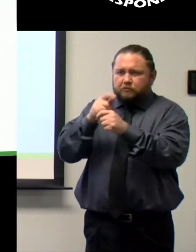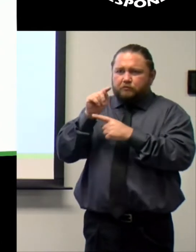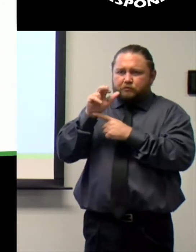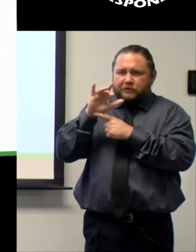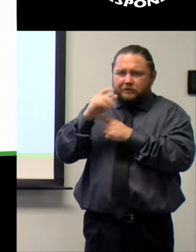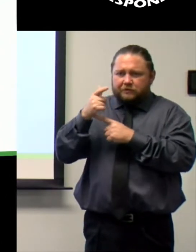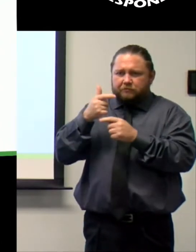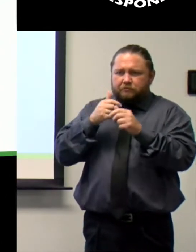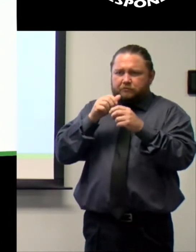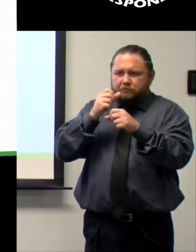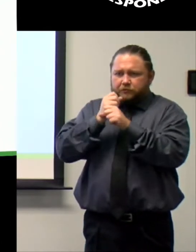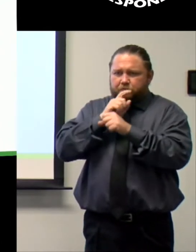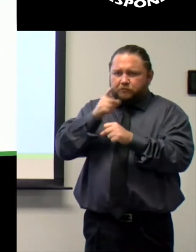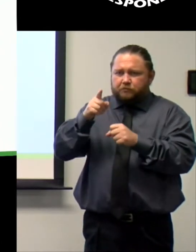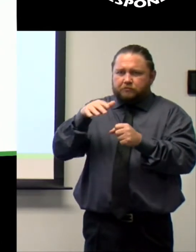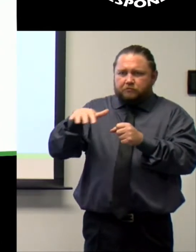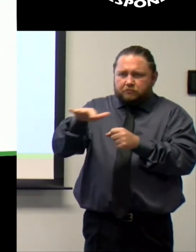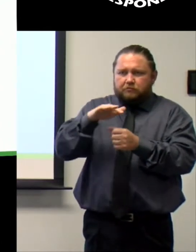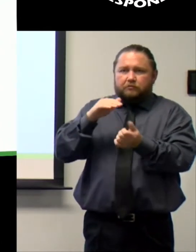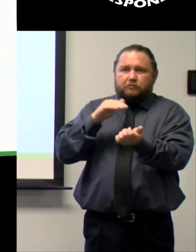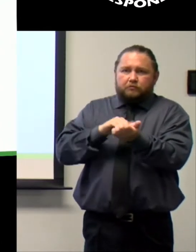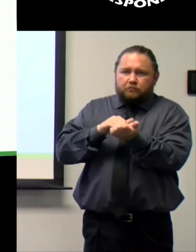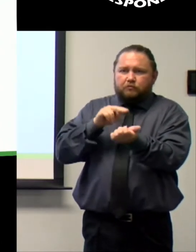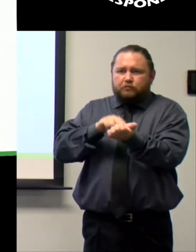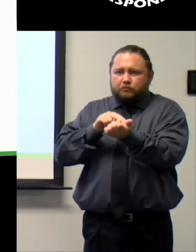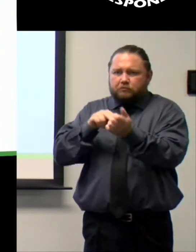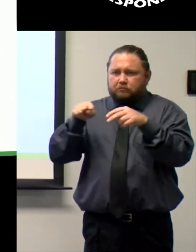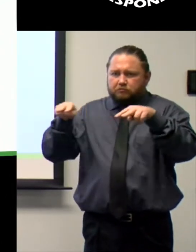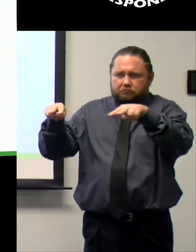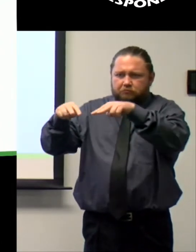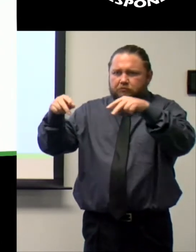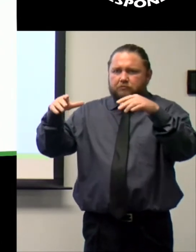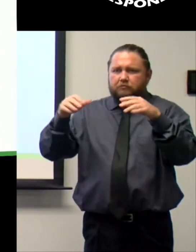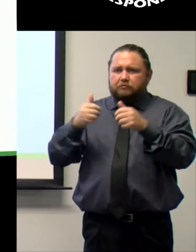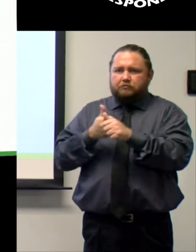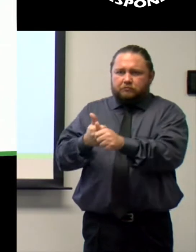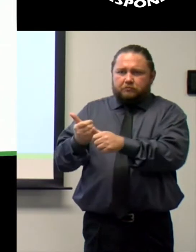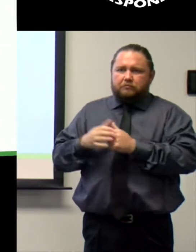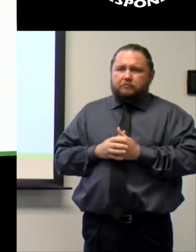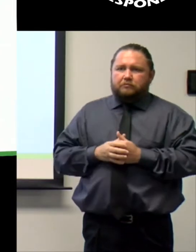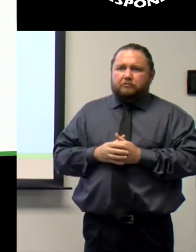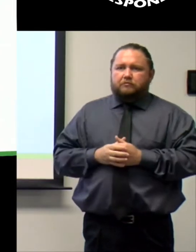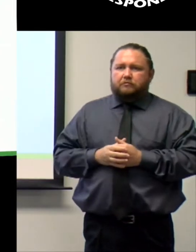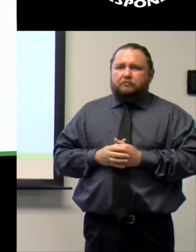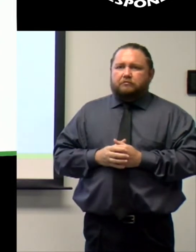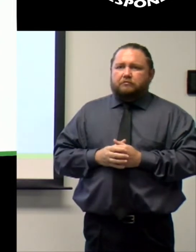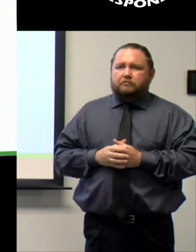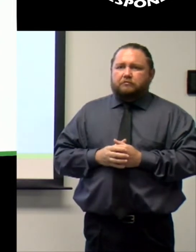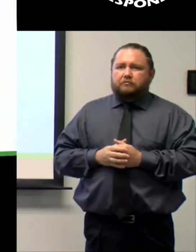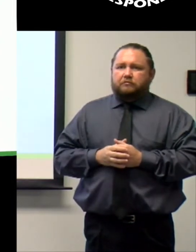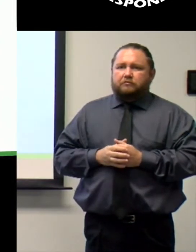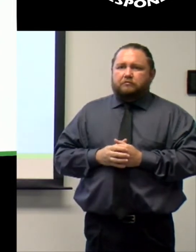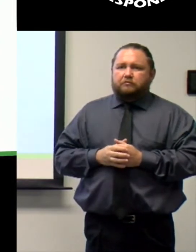Across the state, like in Nashua, people who have had contact with a patient who has tested positive are